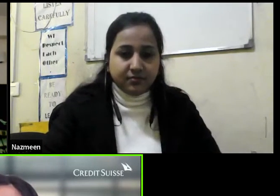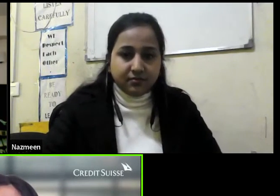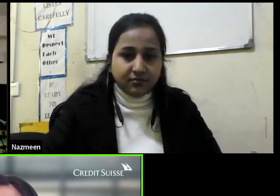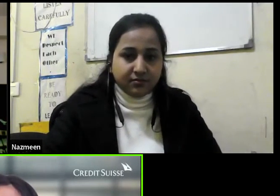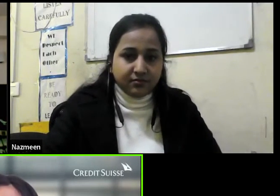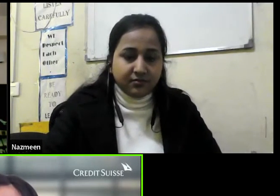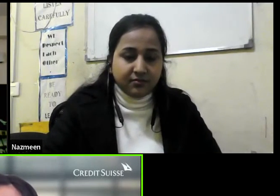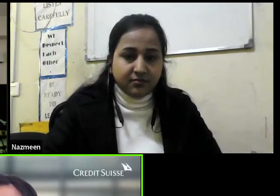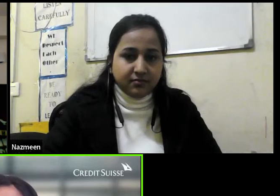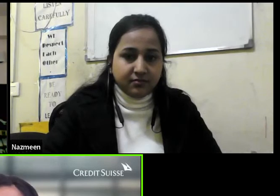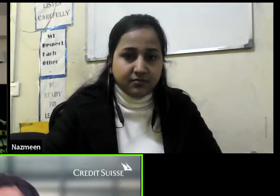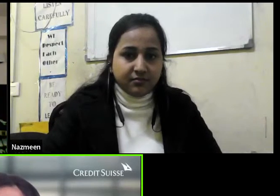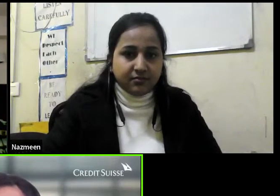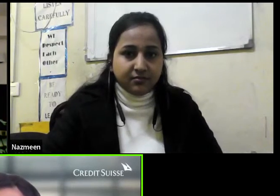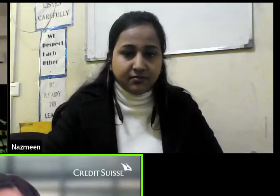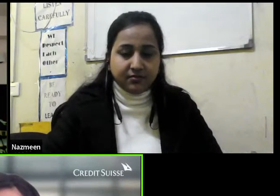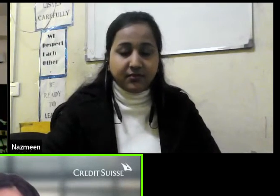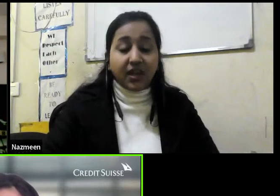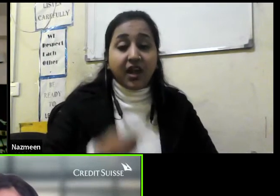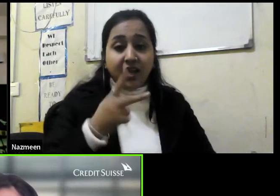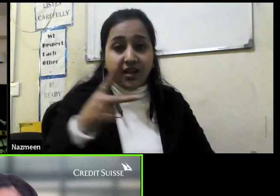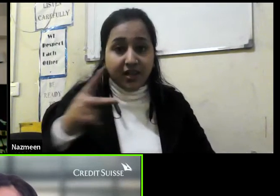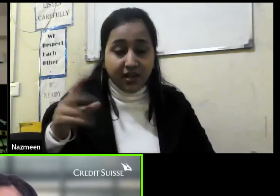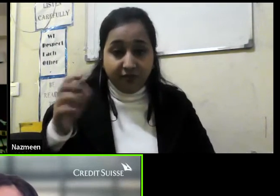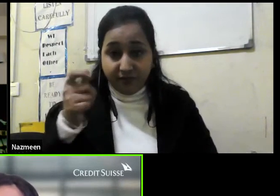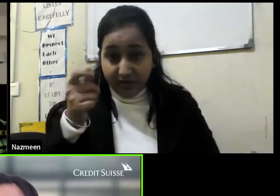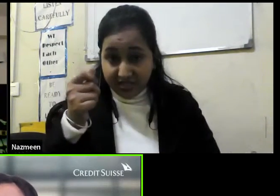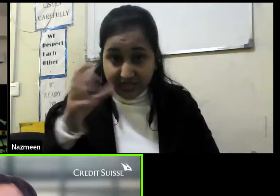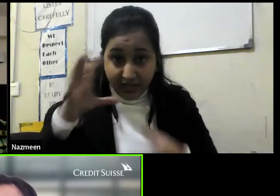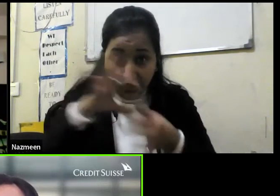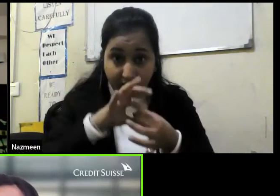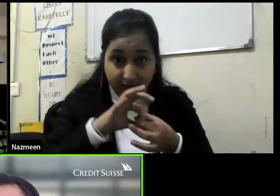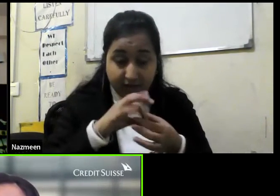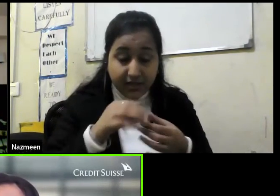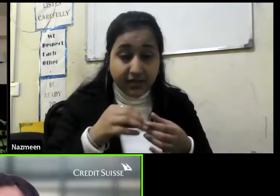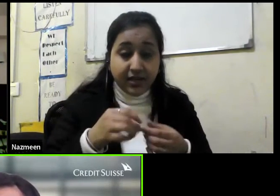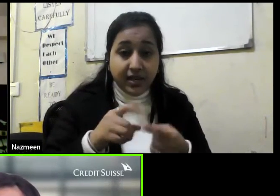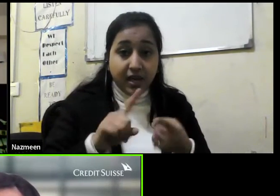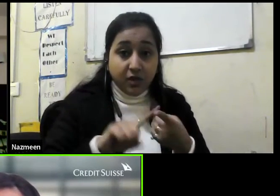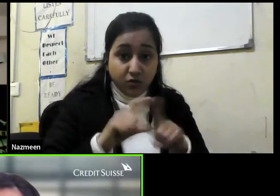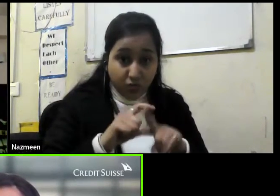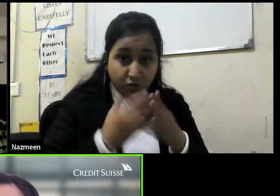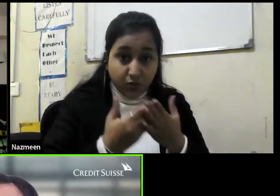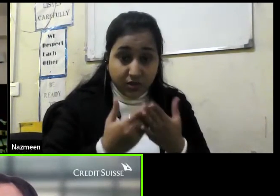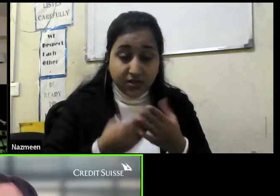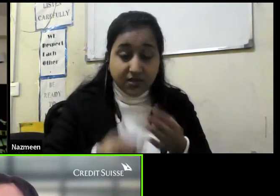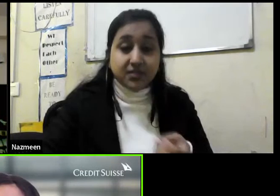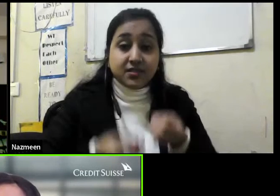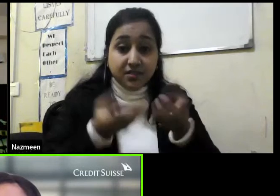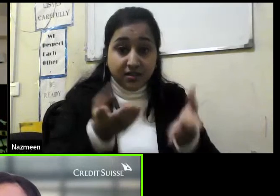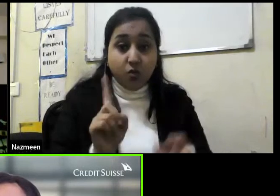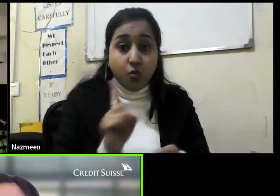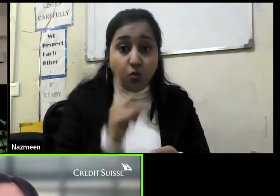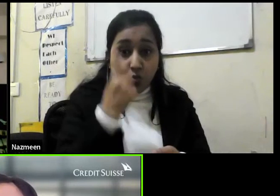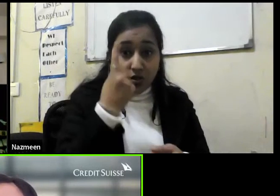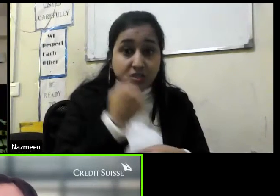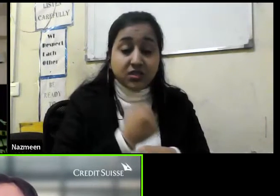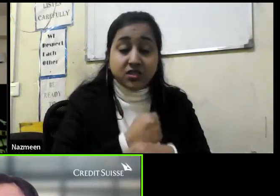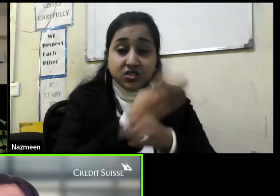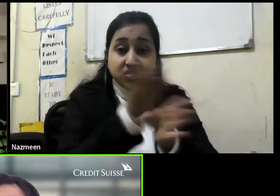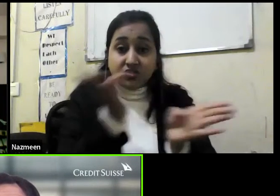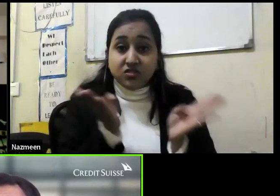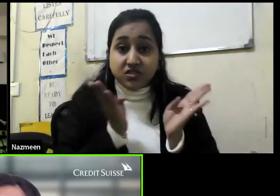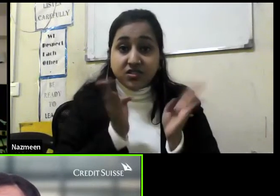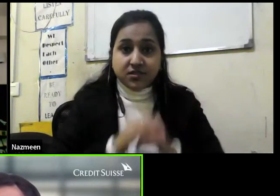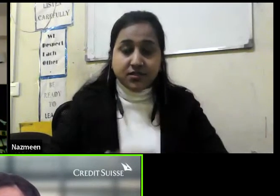which is also providing financial literacy for some of these individuals because they are first generation learners. I